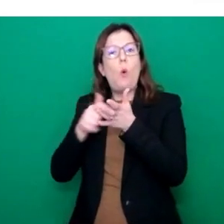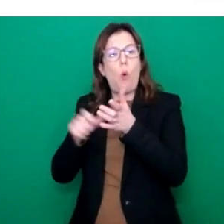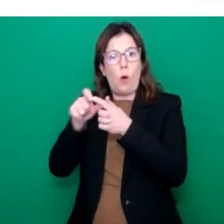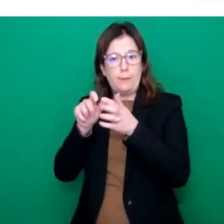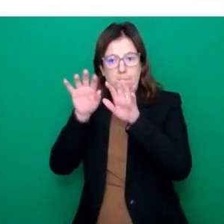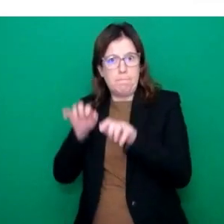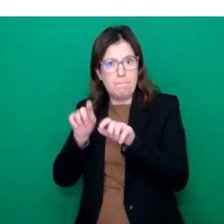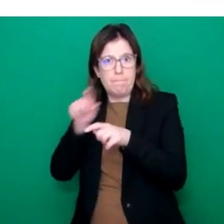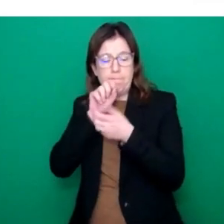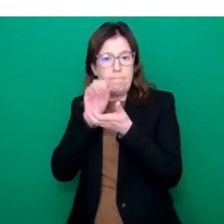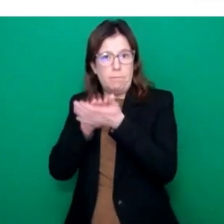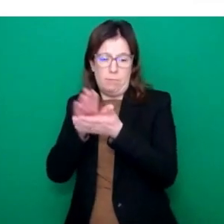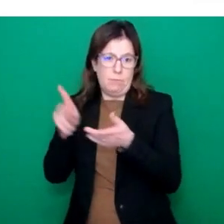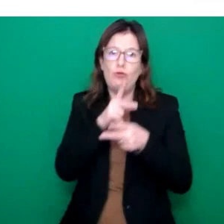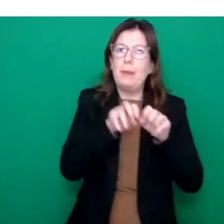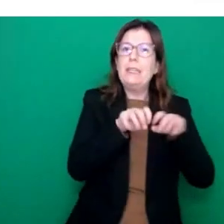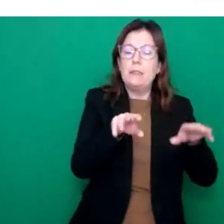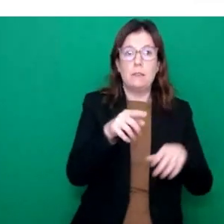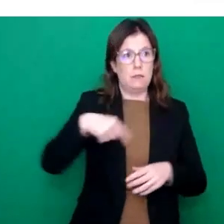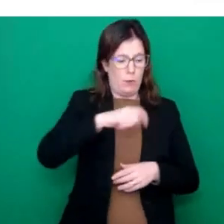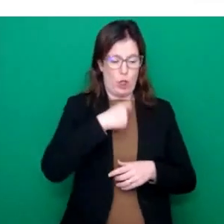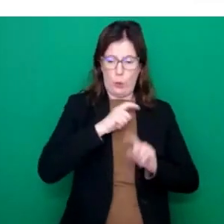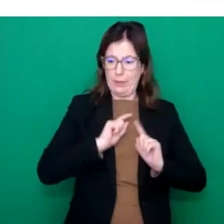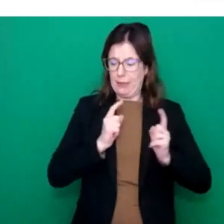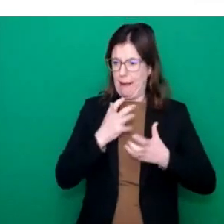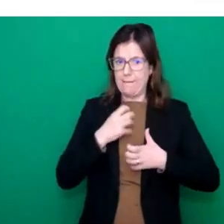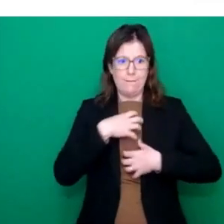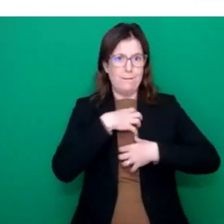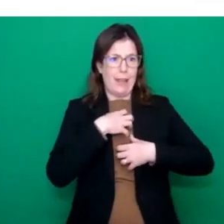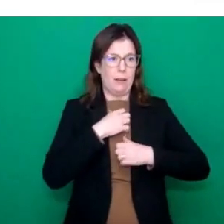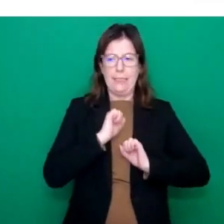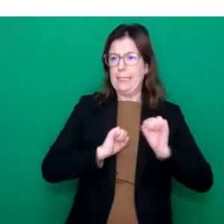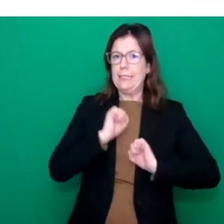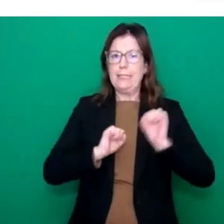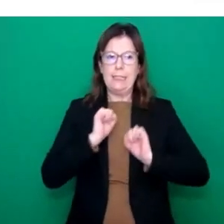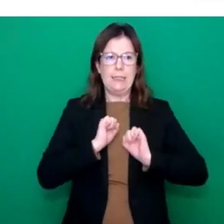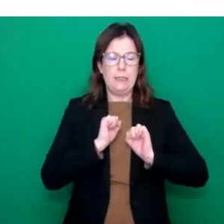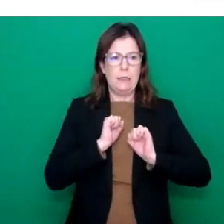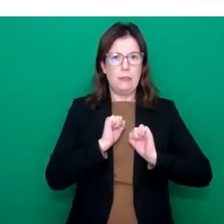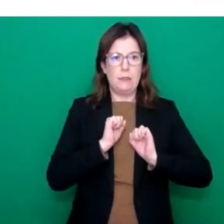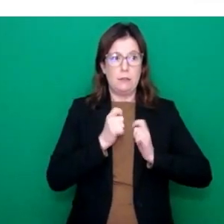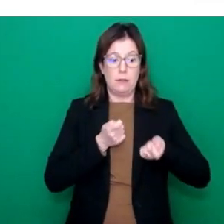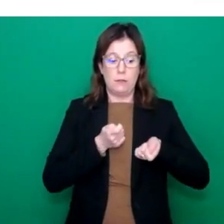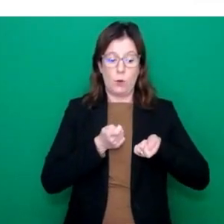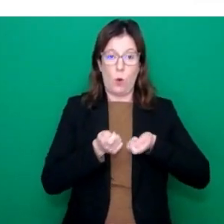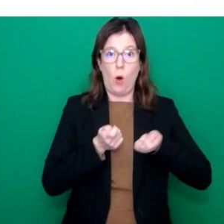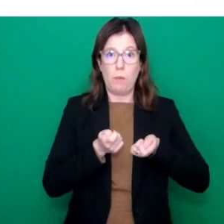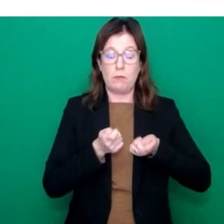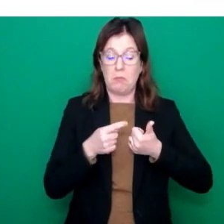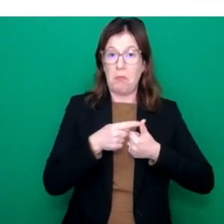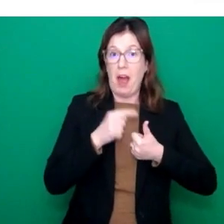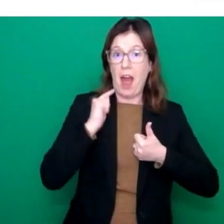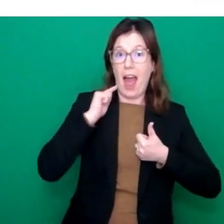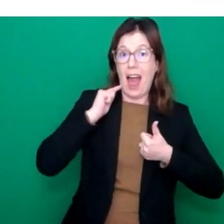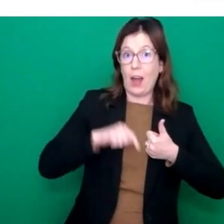to respond to human difference between us with fear and loathing, and to handle that difference in one of three ways: to ignore it, and if that is